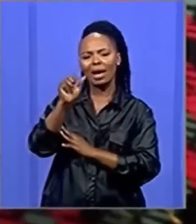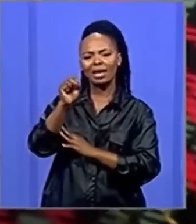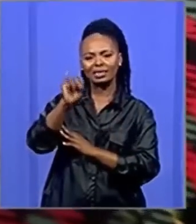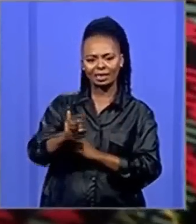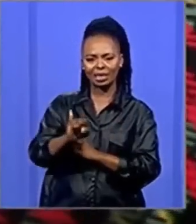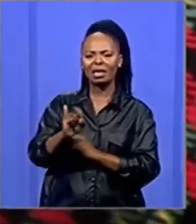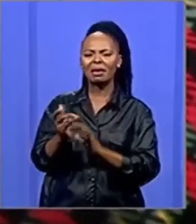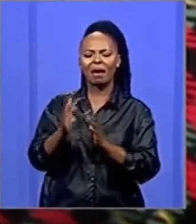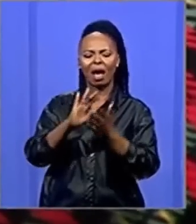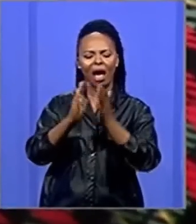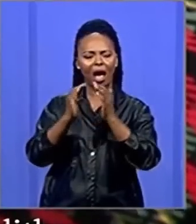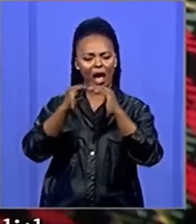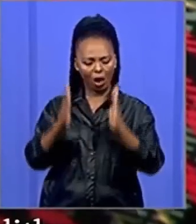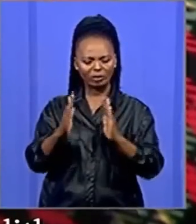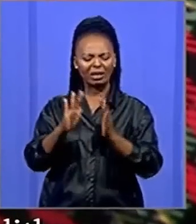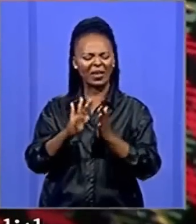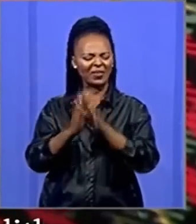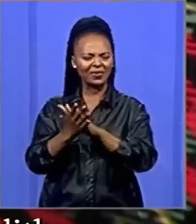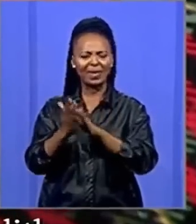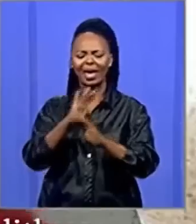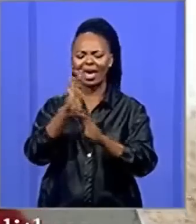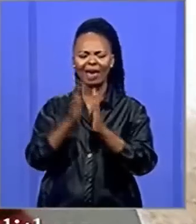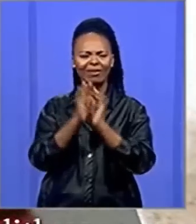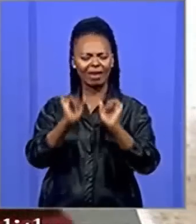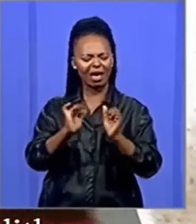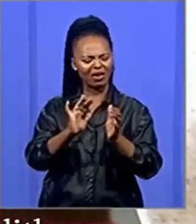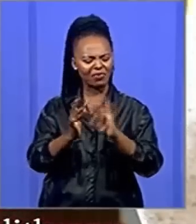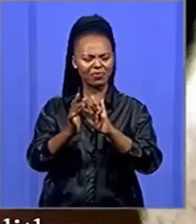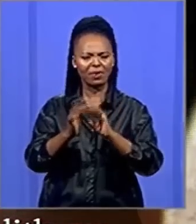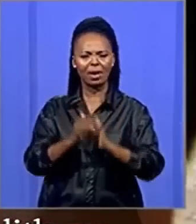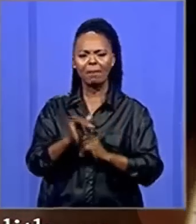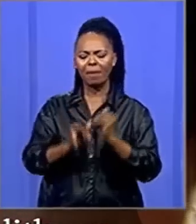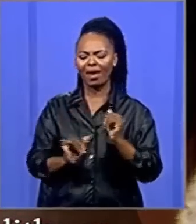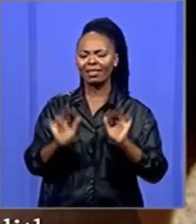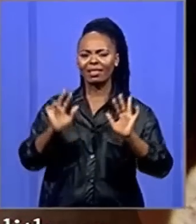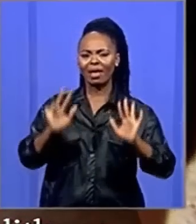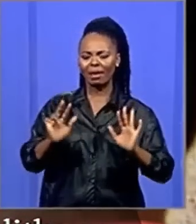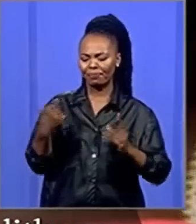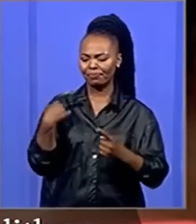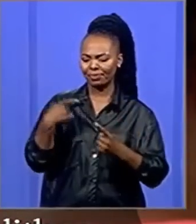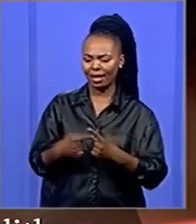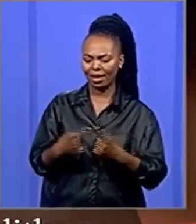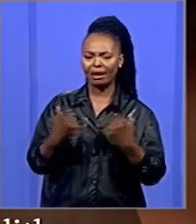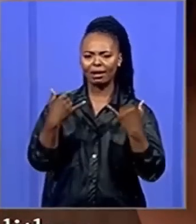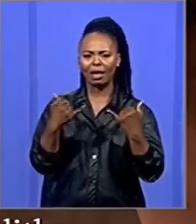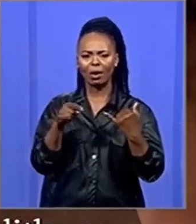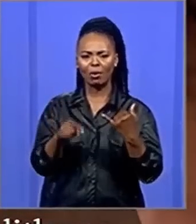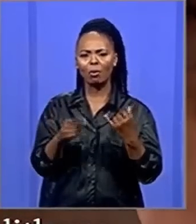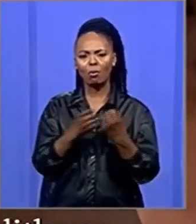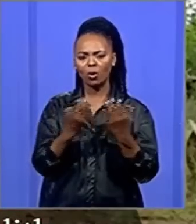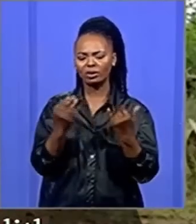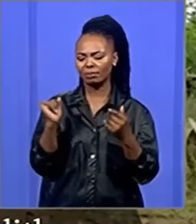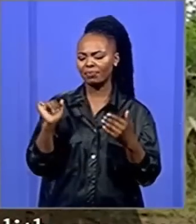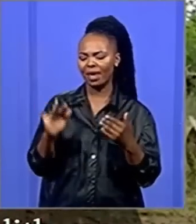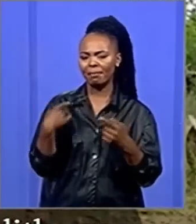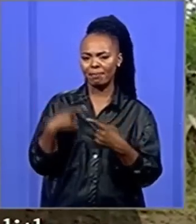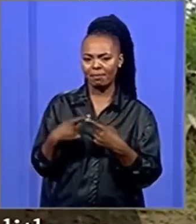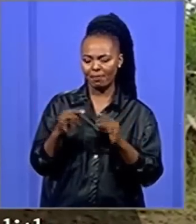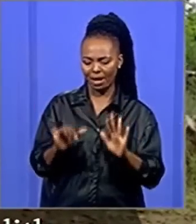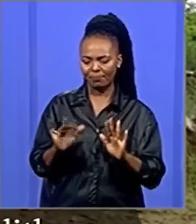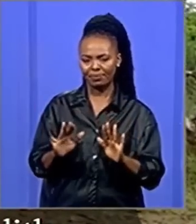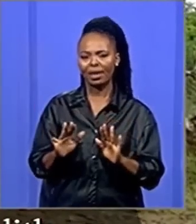ke mo IM nya lahletsweng ke tsohle. Dikgwedi tse robong ka mora maemo a tshosang. Yena le bana ba hae ba bararo ha bana le hae le weleng